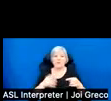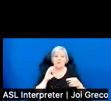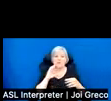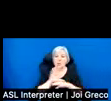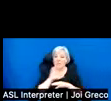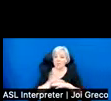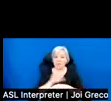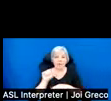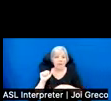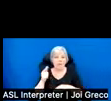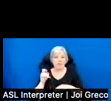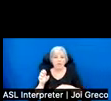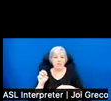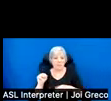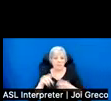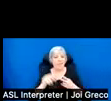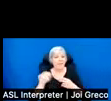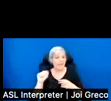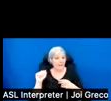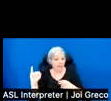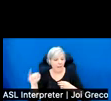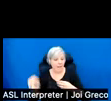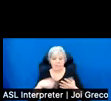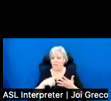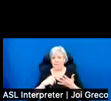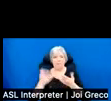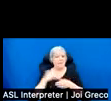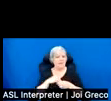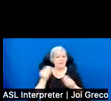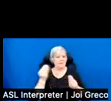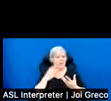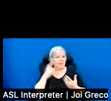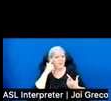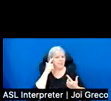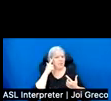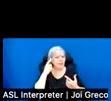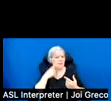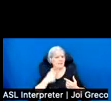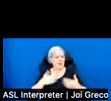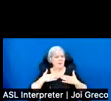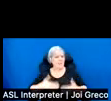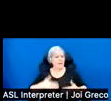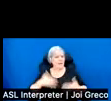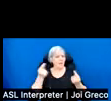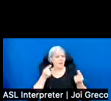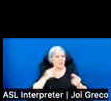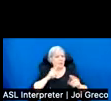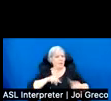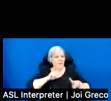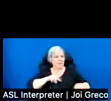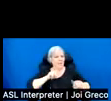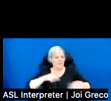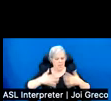we heard earlier, artificial intelligence to work out what the brain is telling the person to do. And so these signals are the same